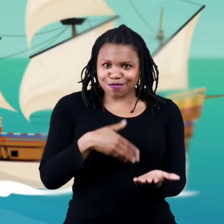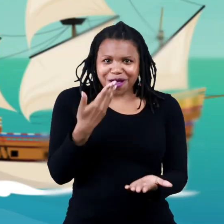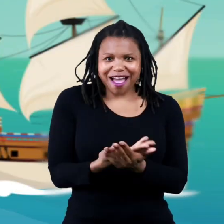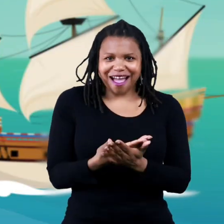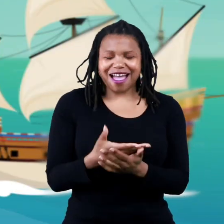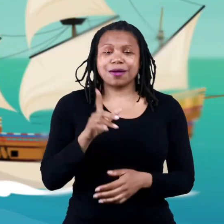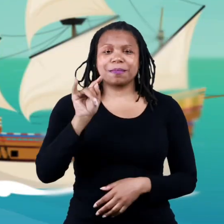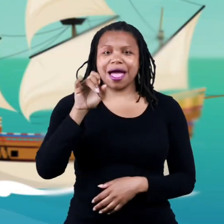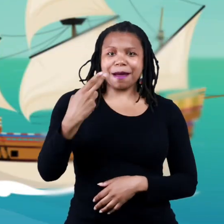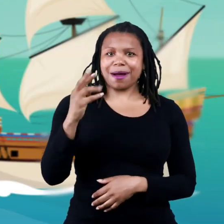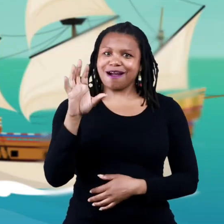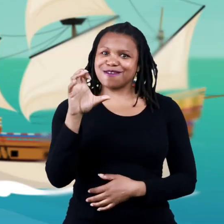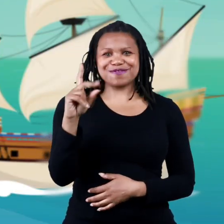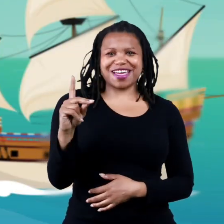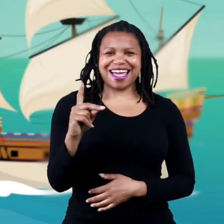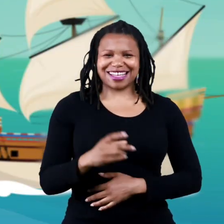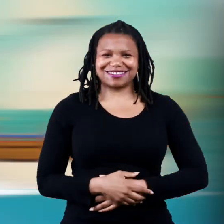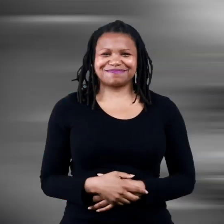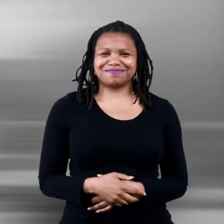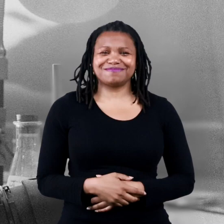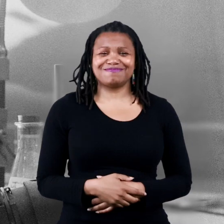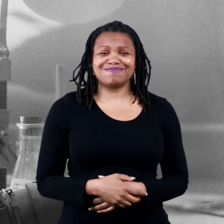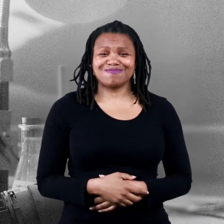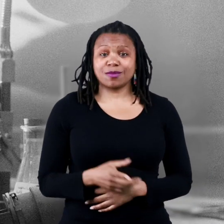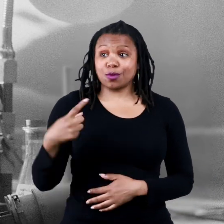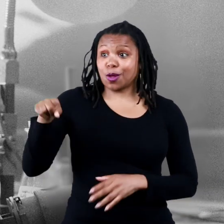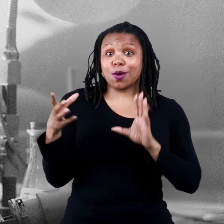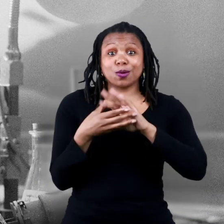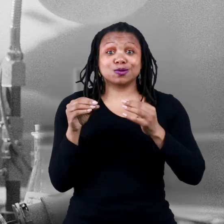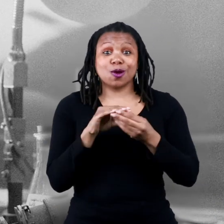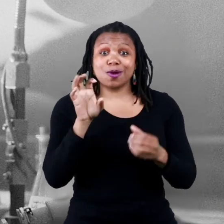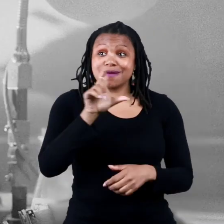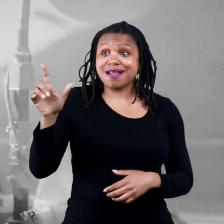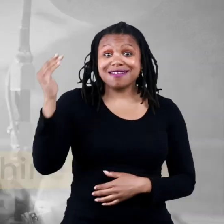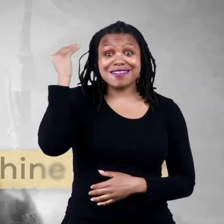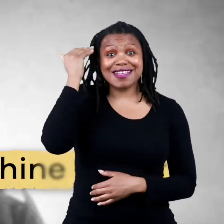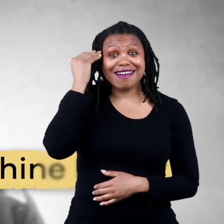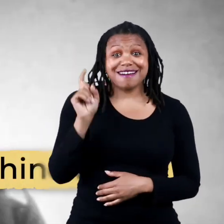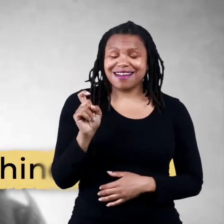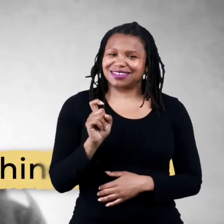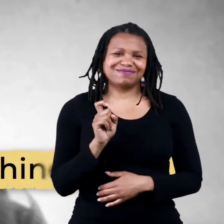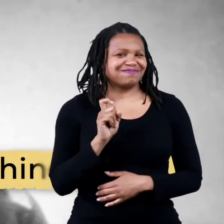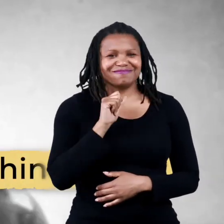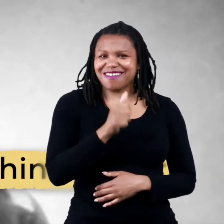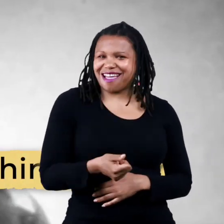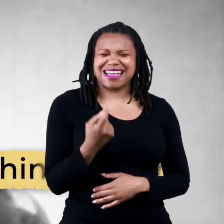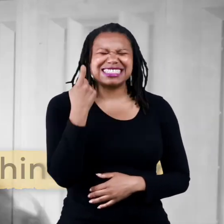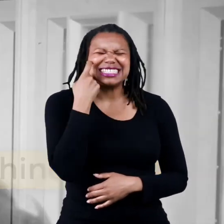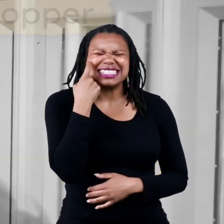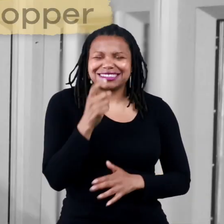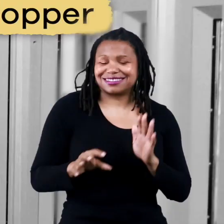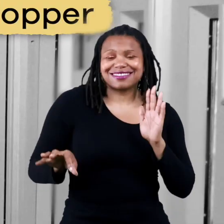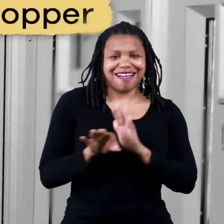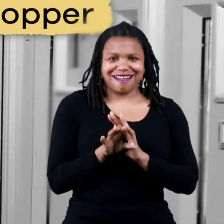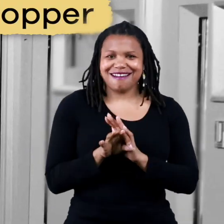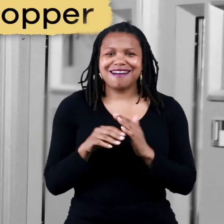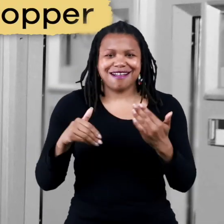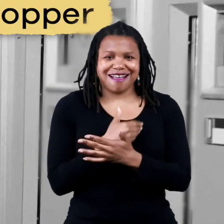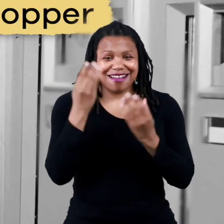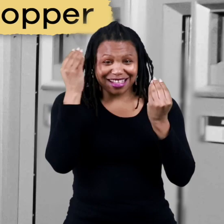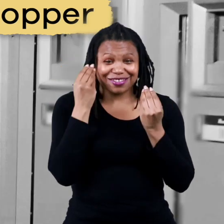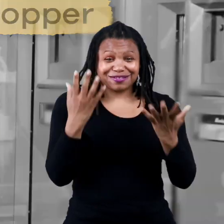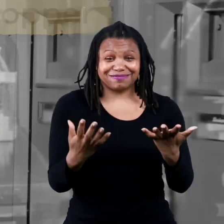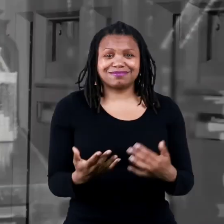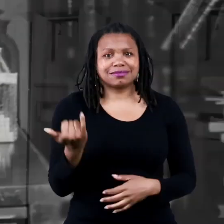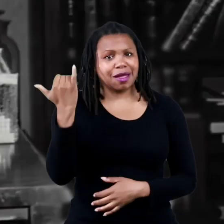ship to set foot on Plymouth Rock. Neither of these stories were well known until historians discovered